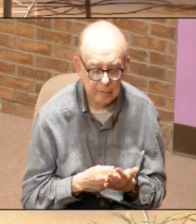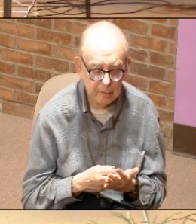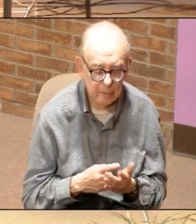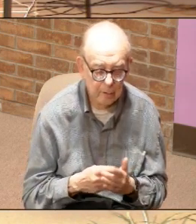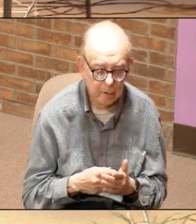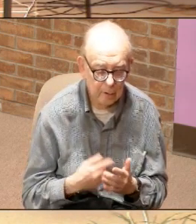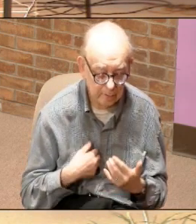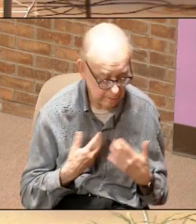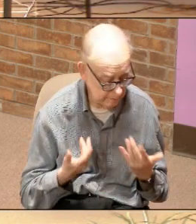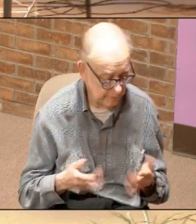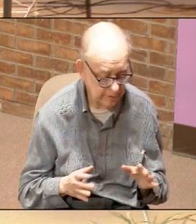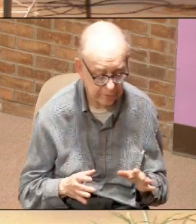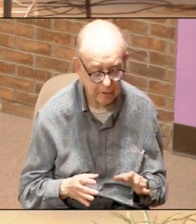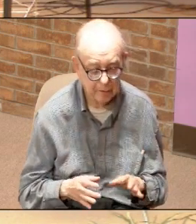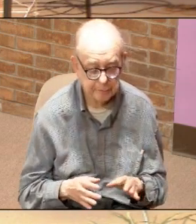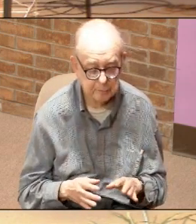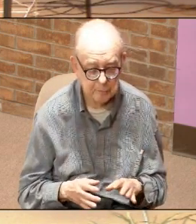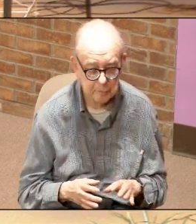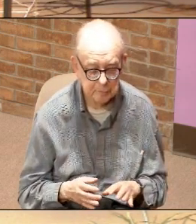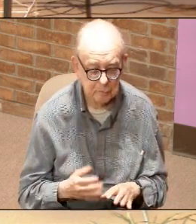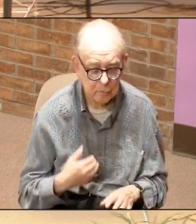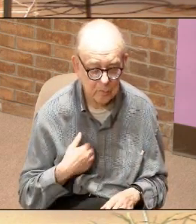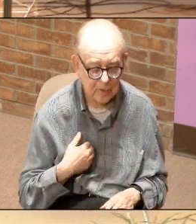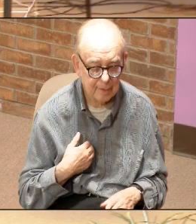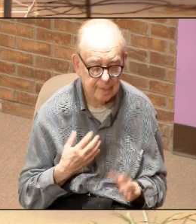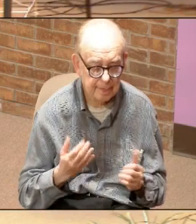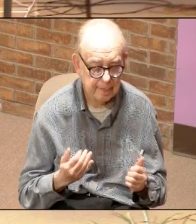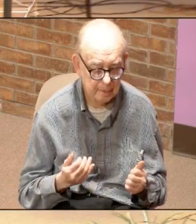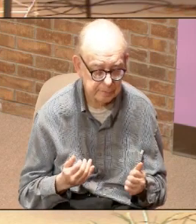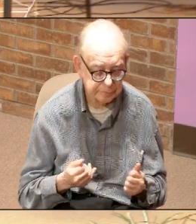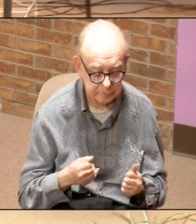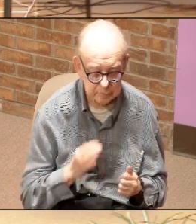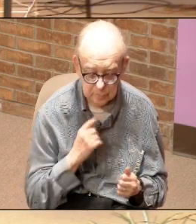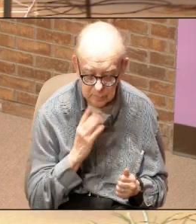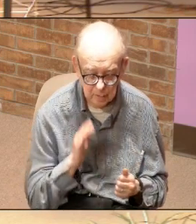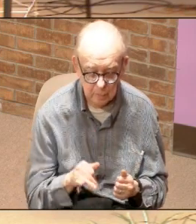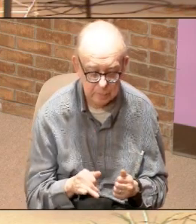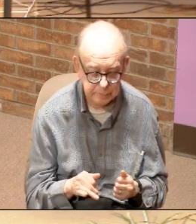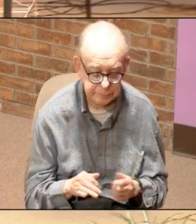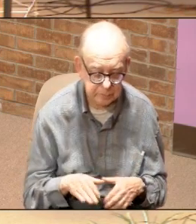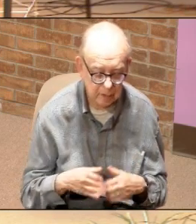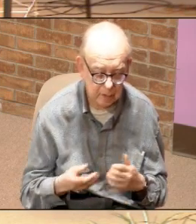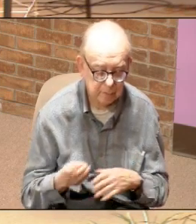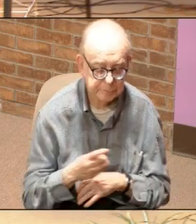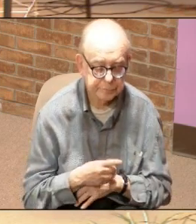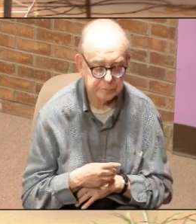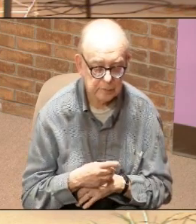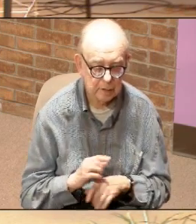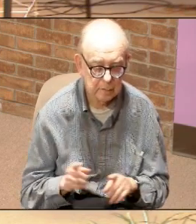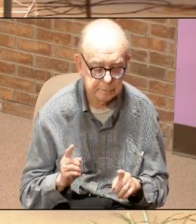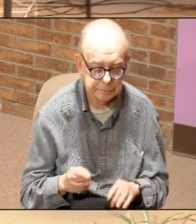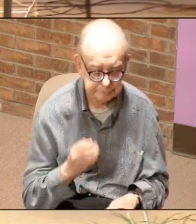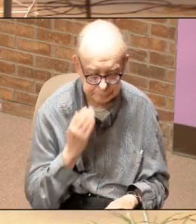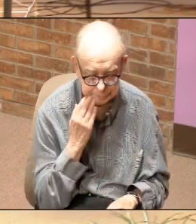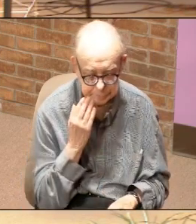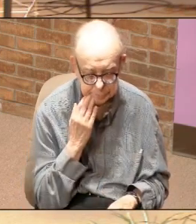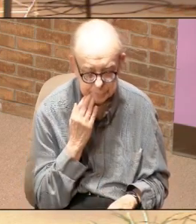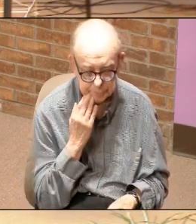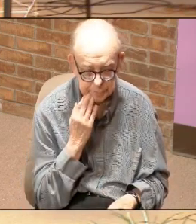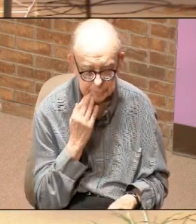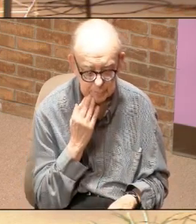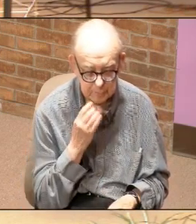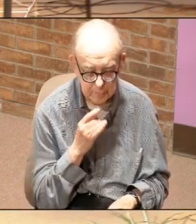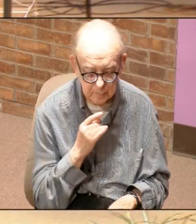And then I'm done. You know, I'm hoping that God's going to speak to me the rest of the day, but you know,